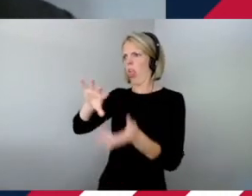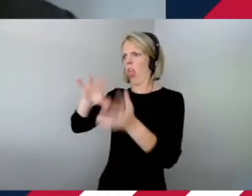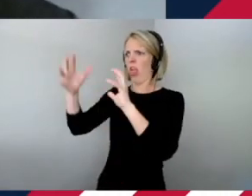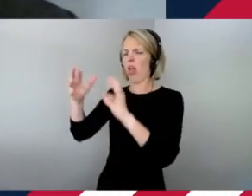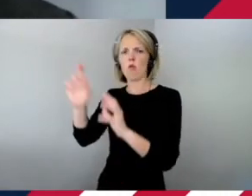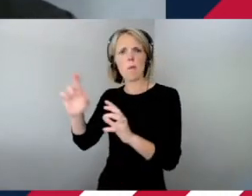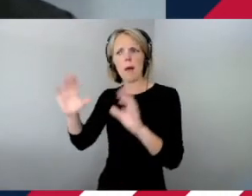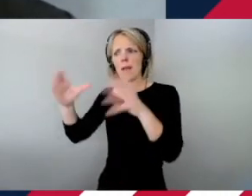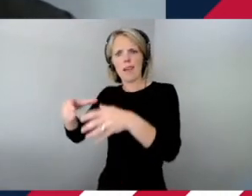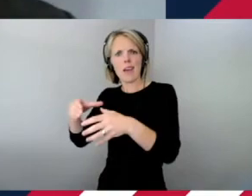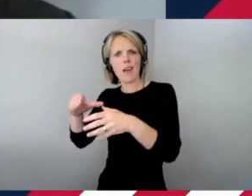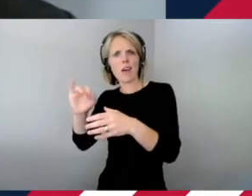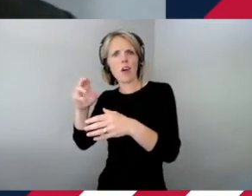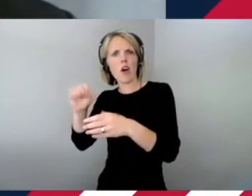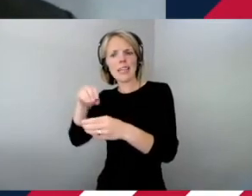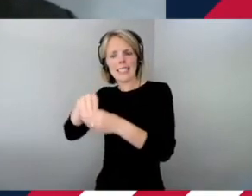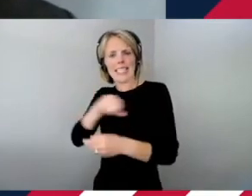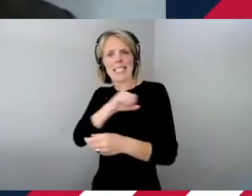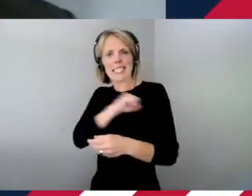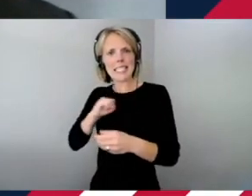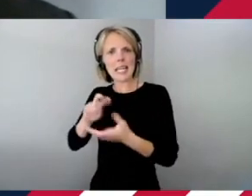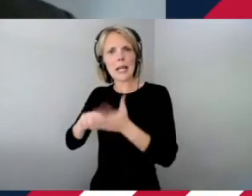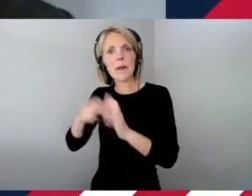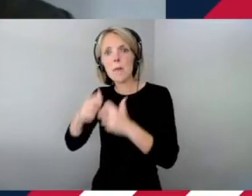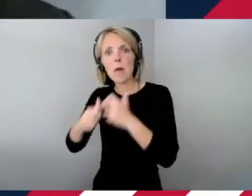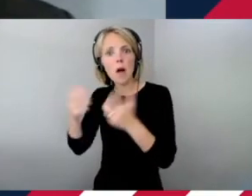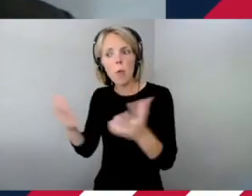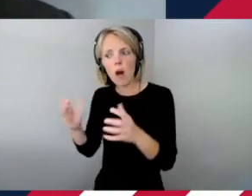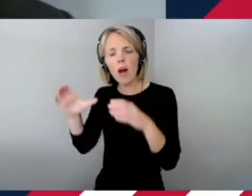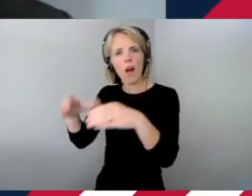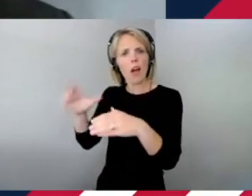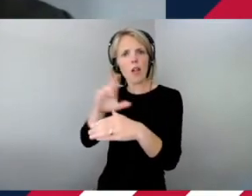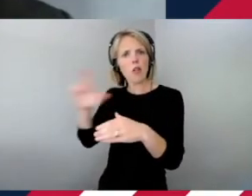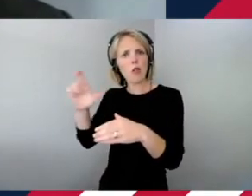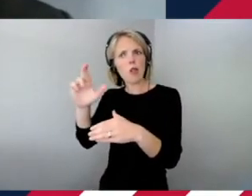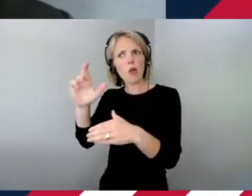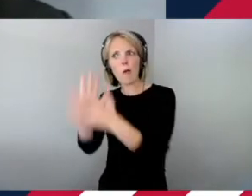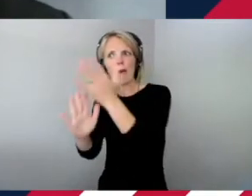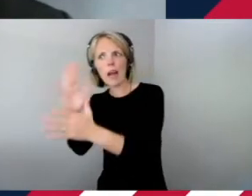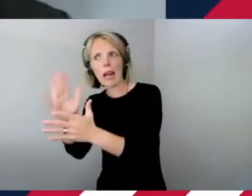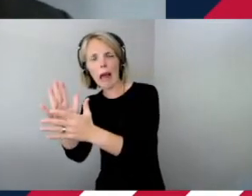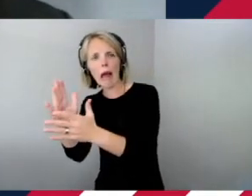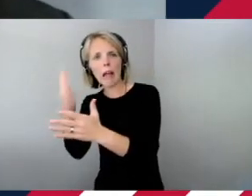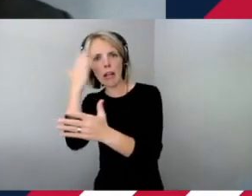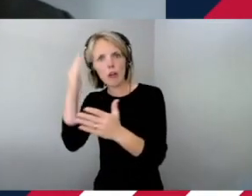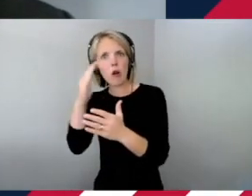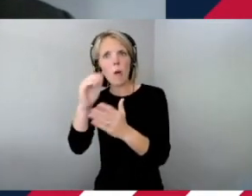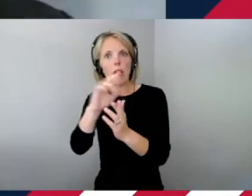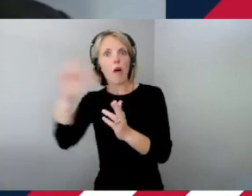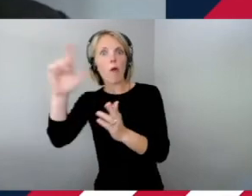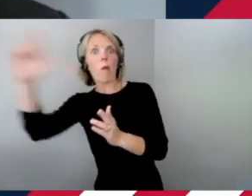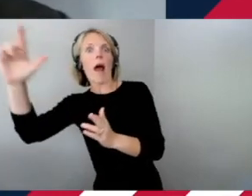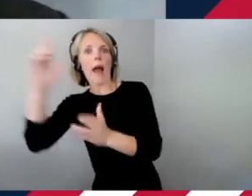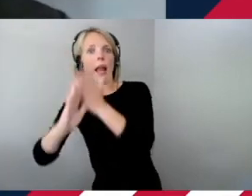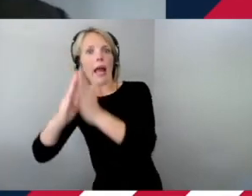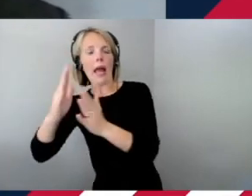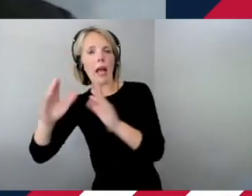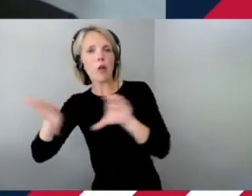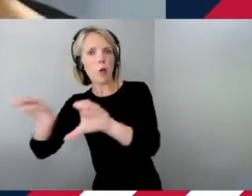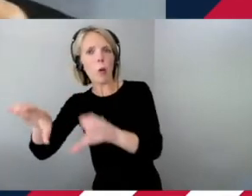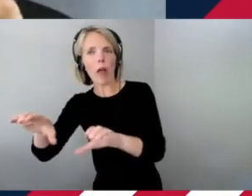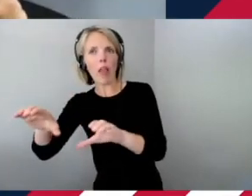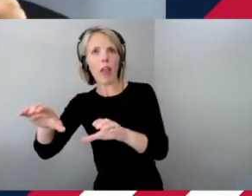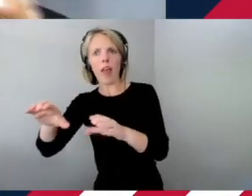Senate, the problem is that the right hand doesn't know what the further right hand is doing. There is an